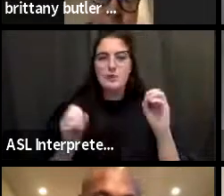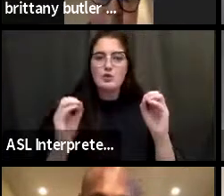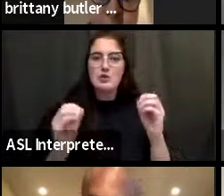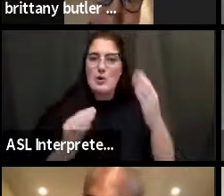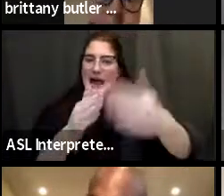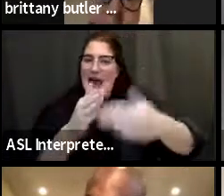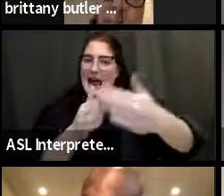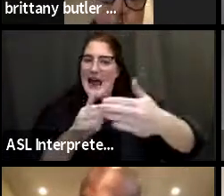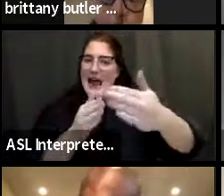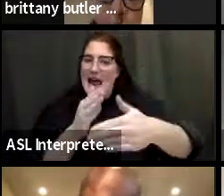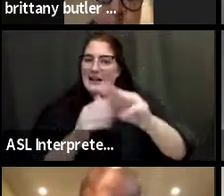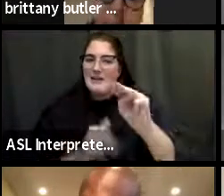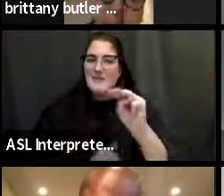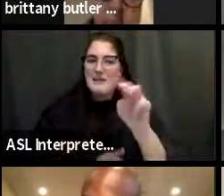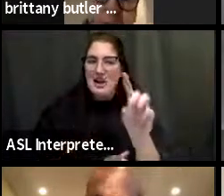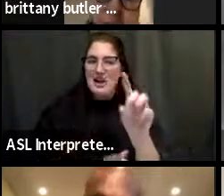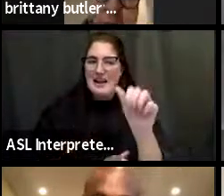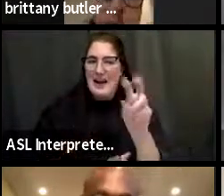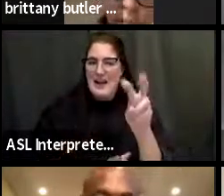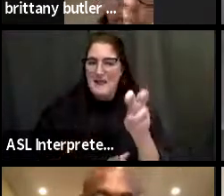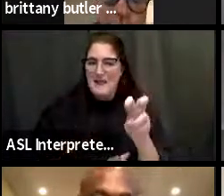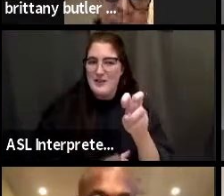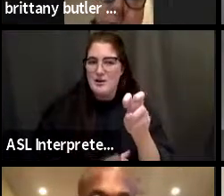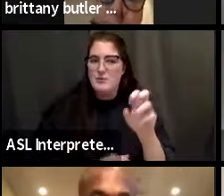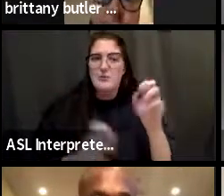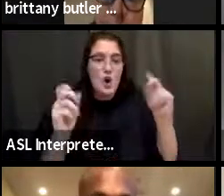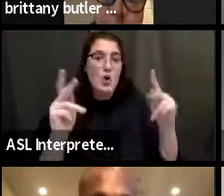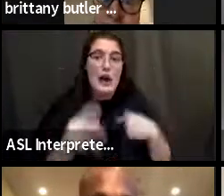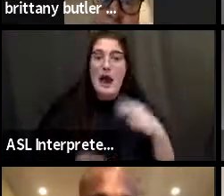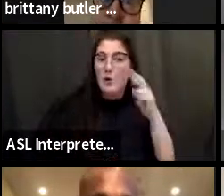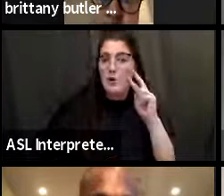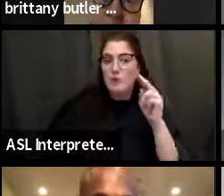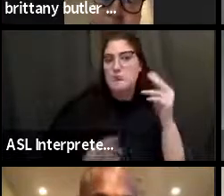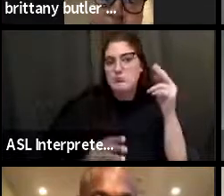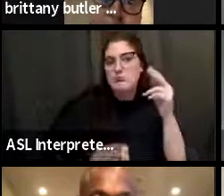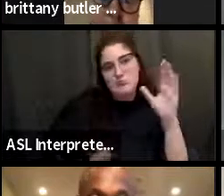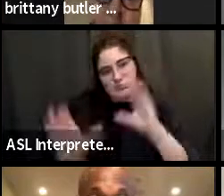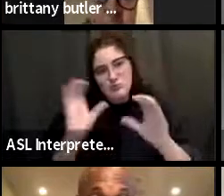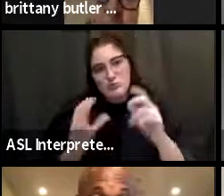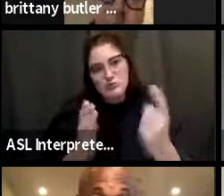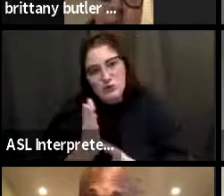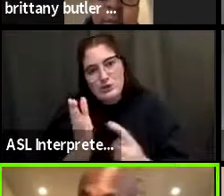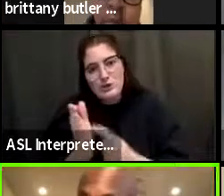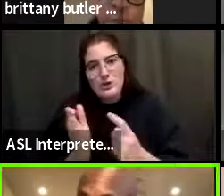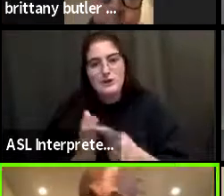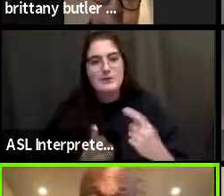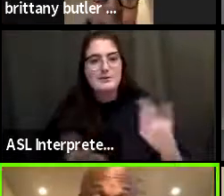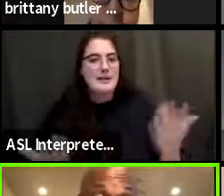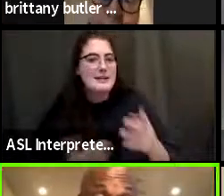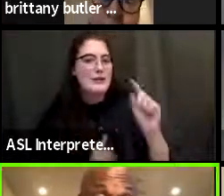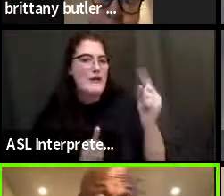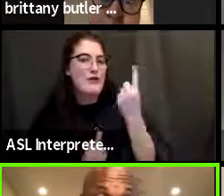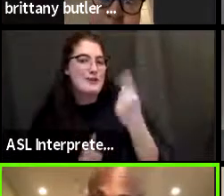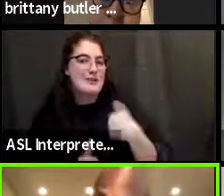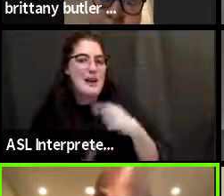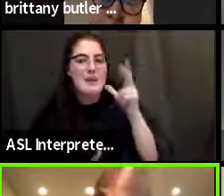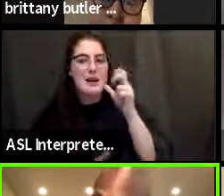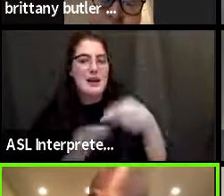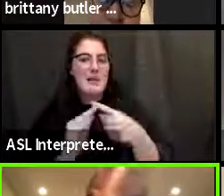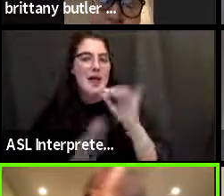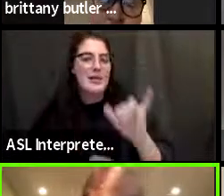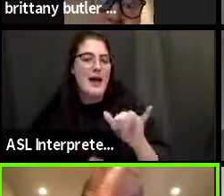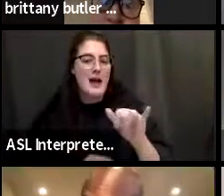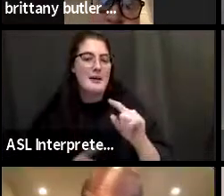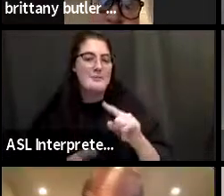very end of Maryland Avenue. Okay. We'll look into that. And this is the first I'm hearing about it, but I did Okay. jot the note down,